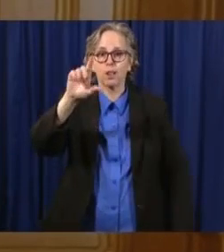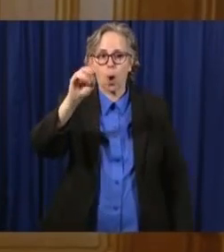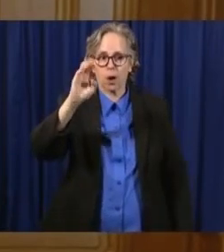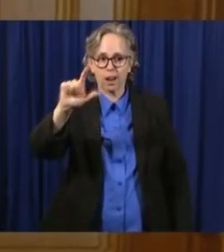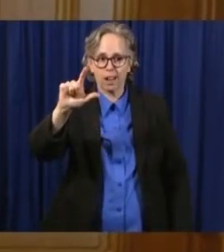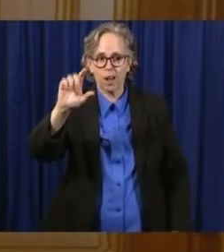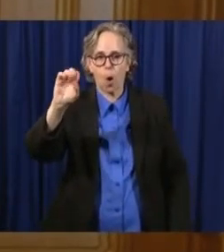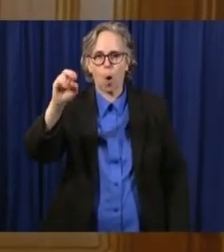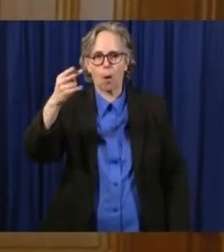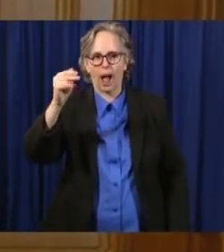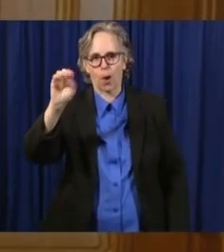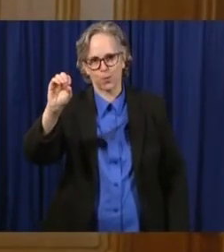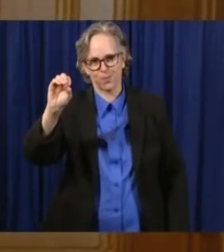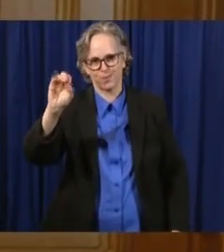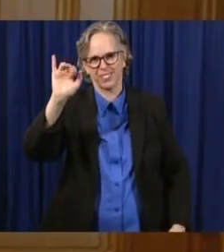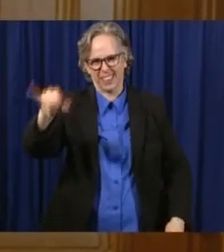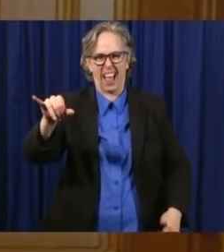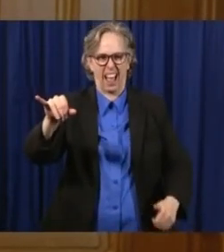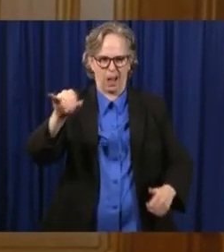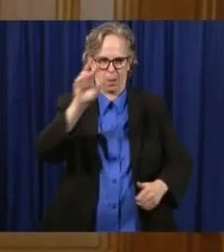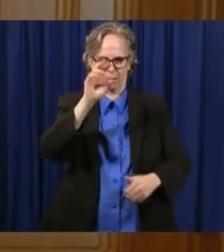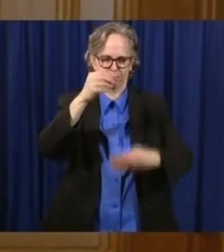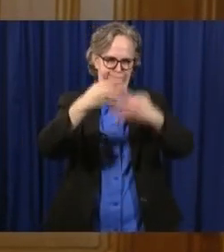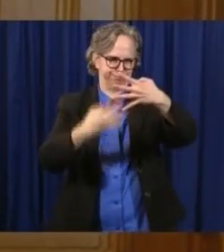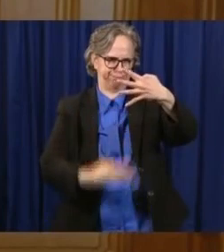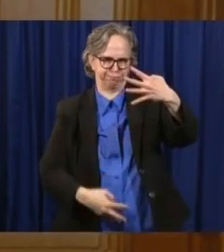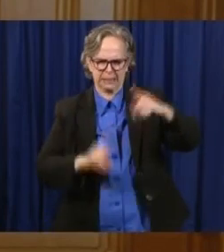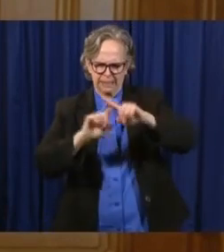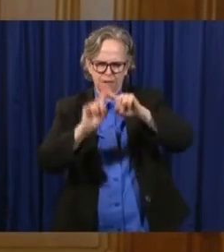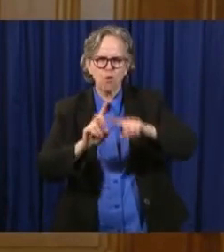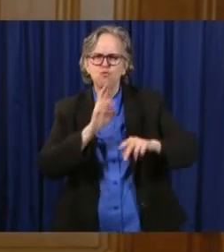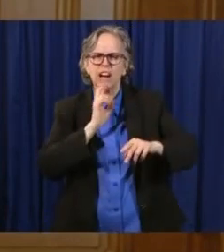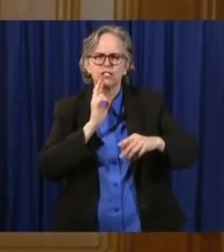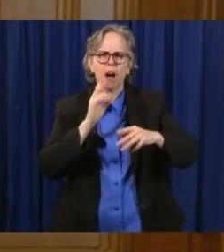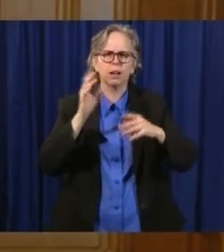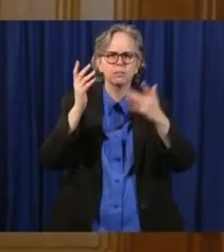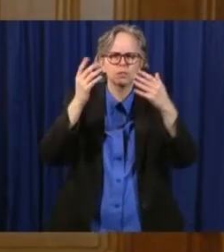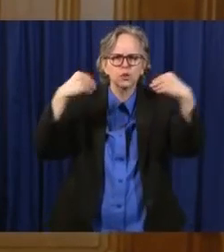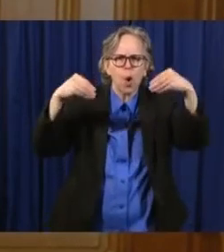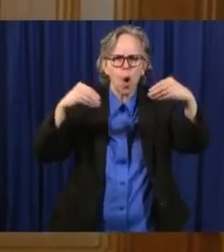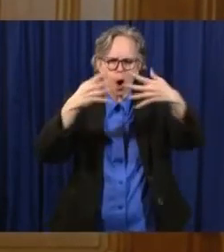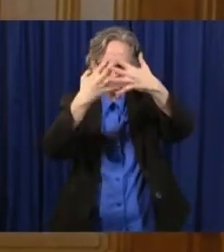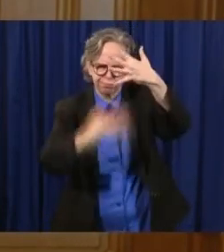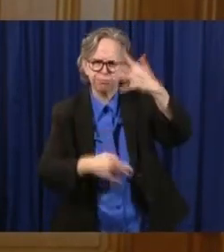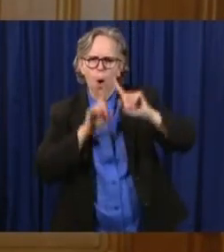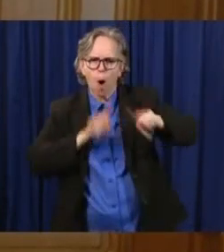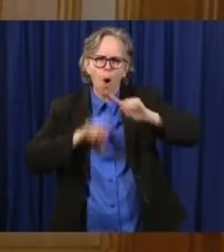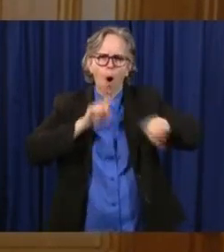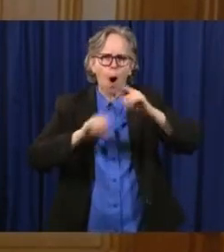ohio.org/support-local-ohio to see the restaurants, the shops, and the virtual activities from across the state.